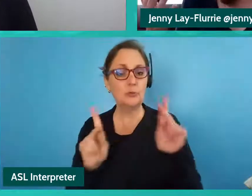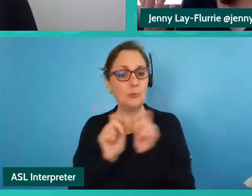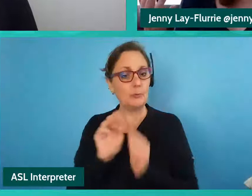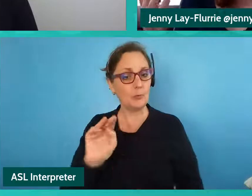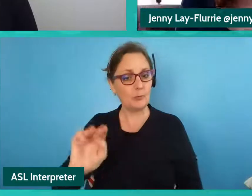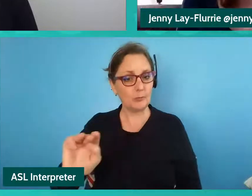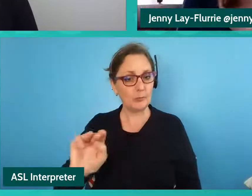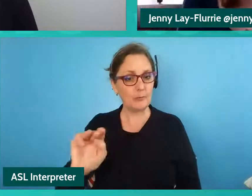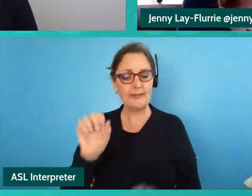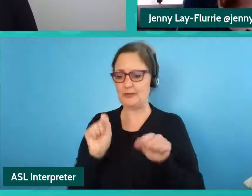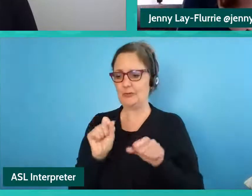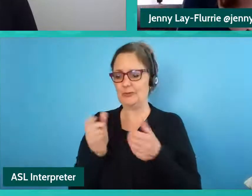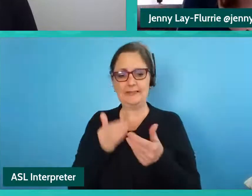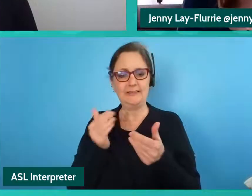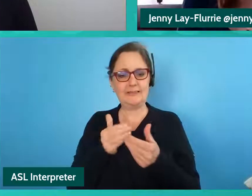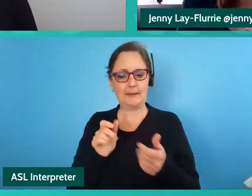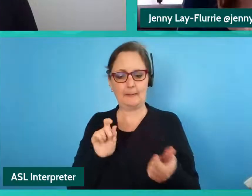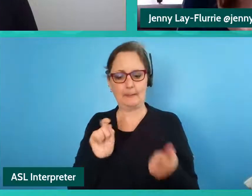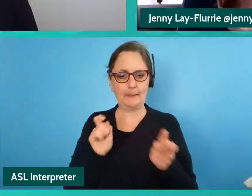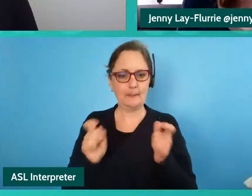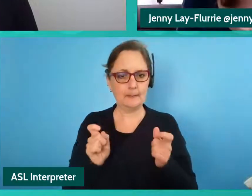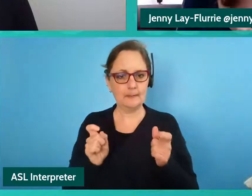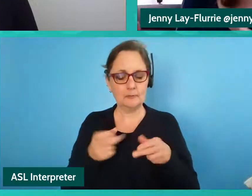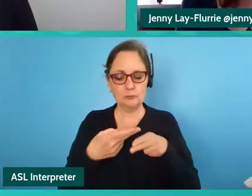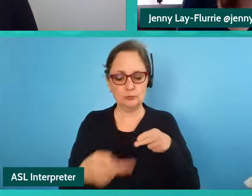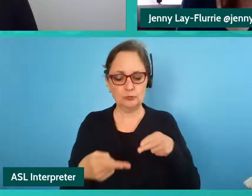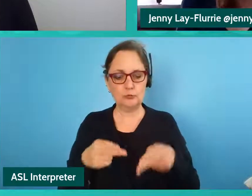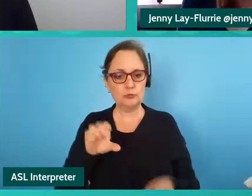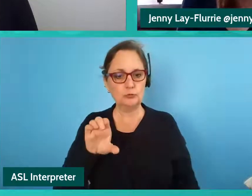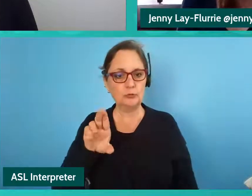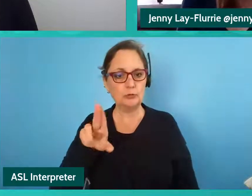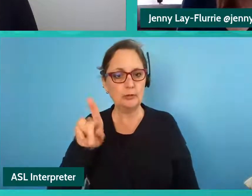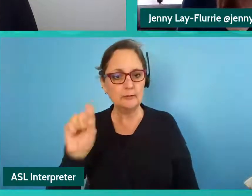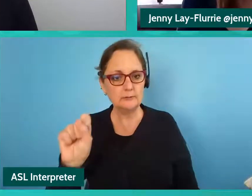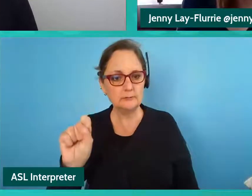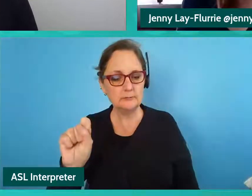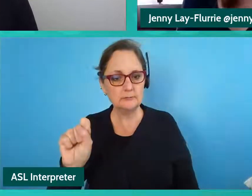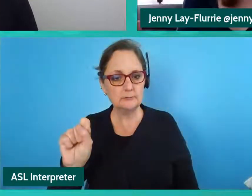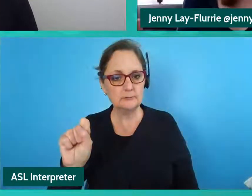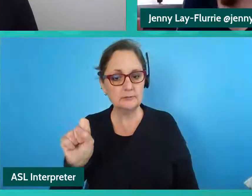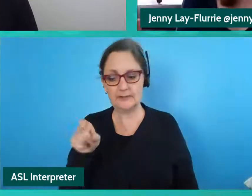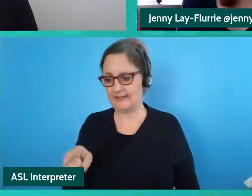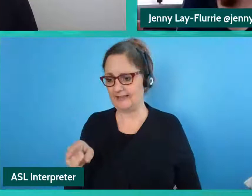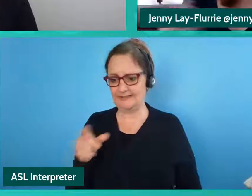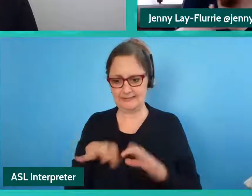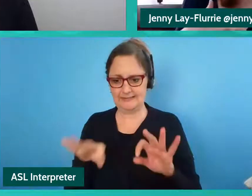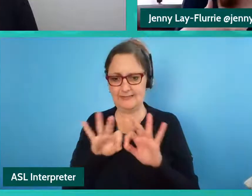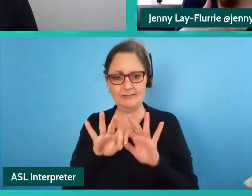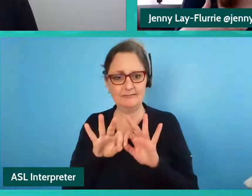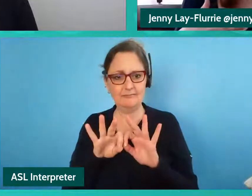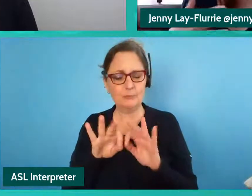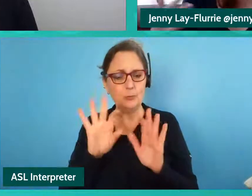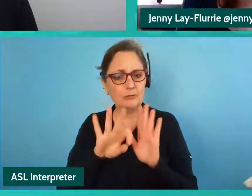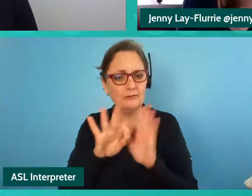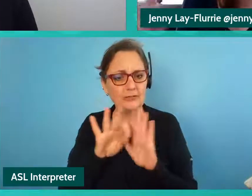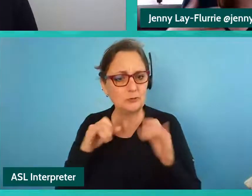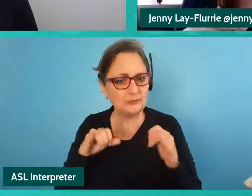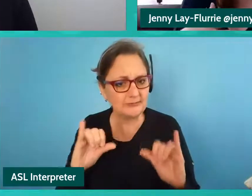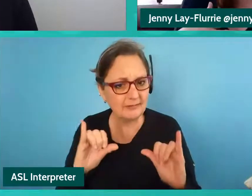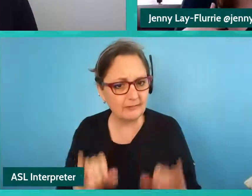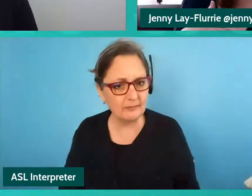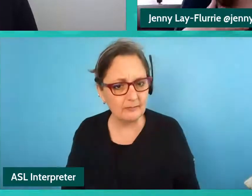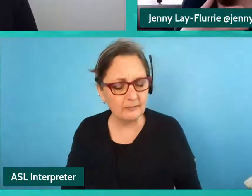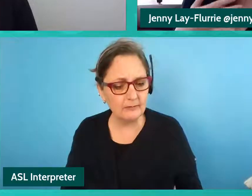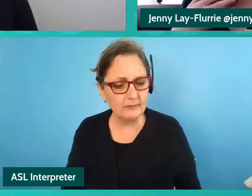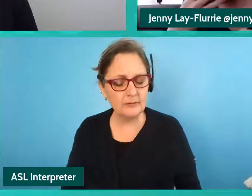to just quickly get some shortcuts in there. It's still an invaluable feature. And so over the years, we've